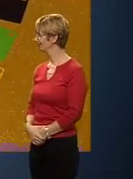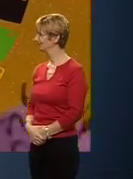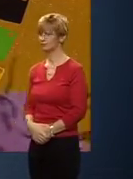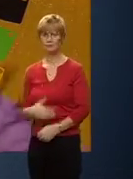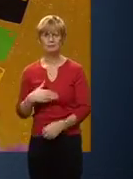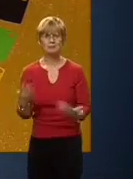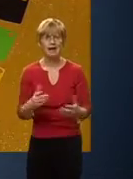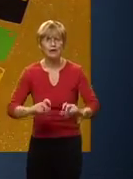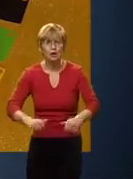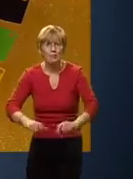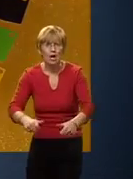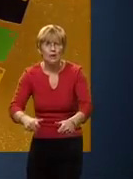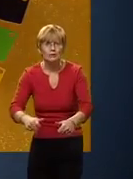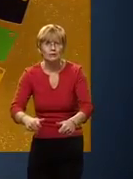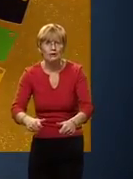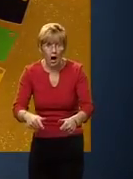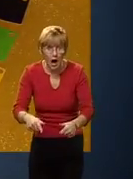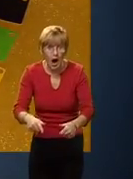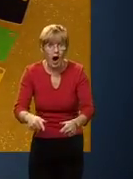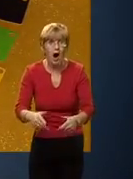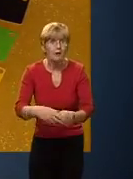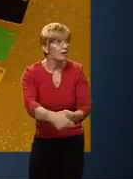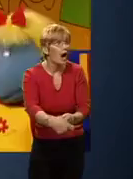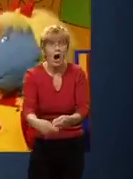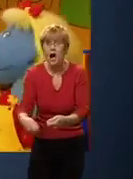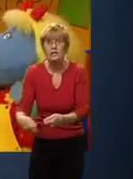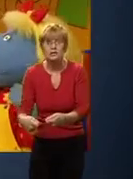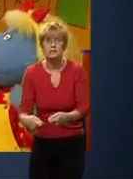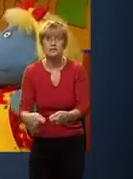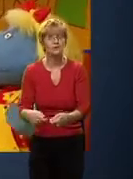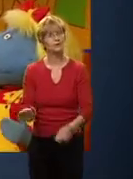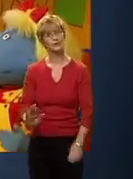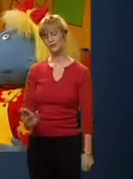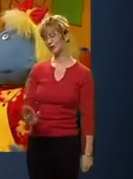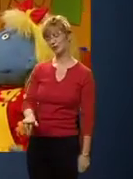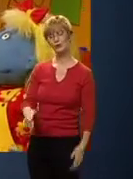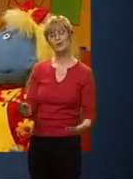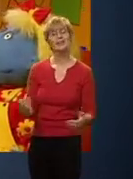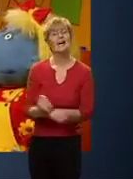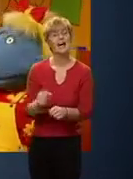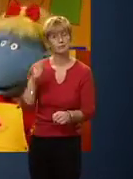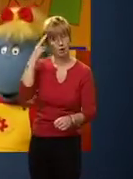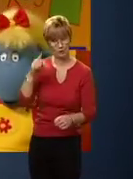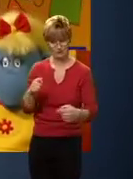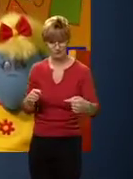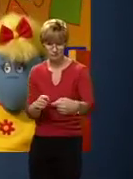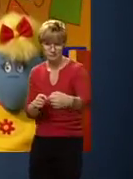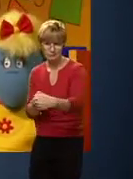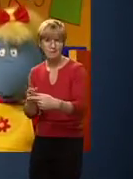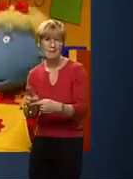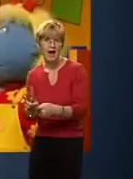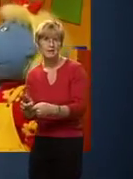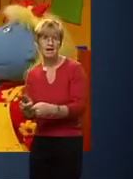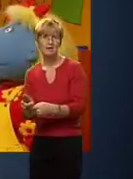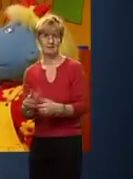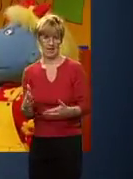Are we playing dominoes? Are these playing cards, Matt? No, Fizz. This is a game called Pairs. Oh. Now, on the other side of